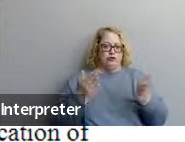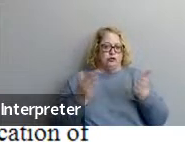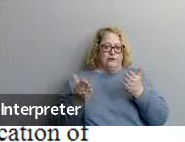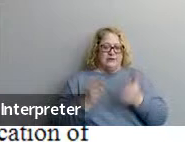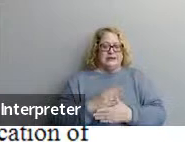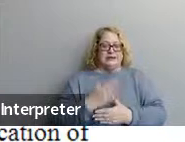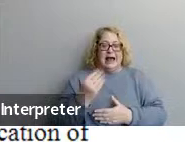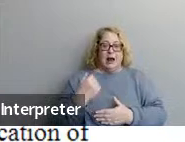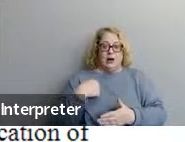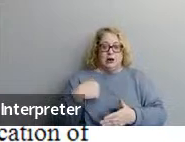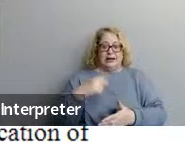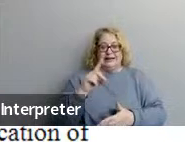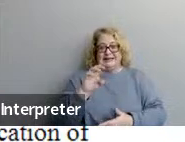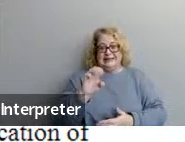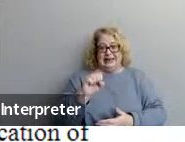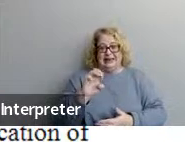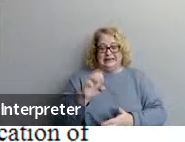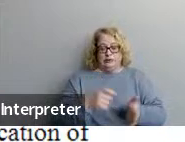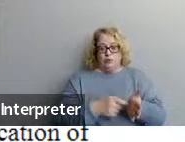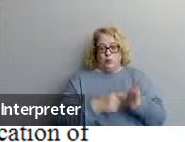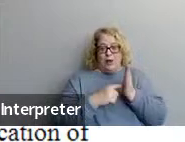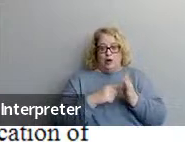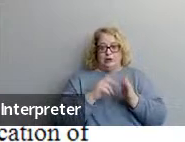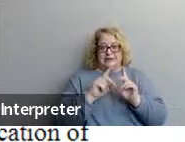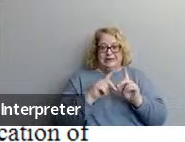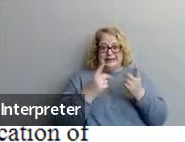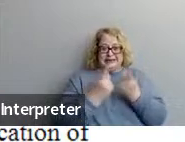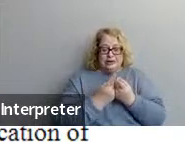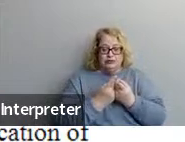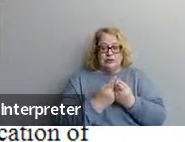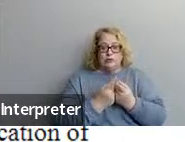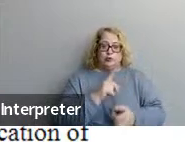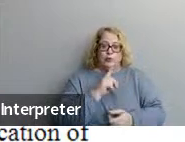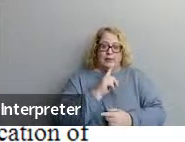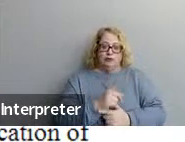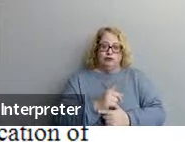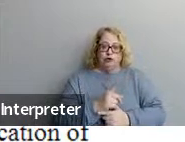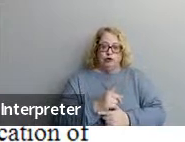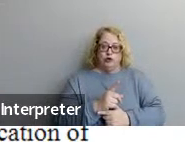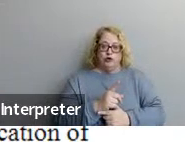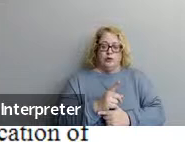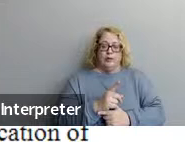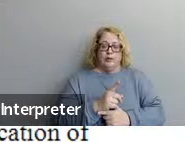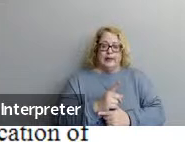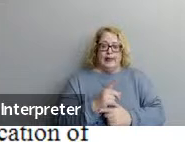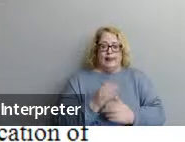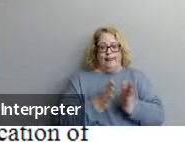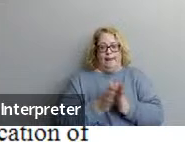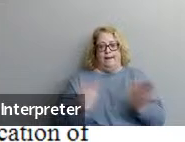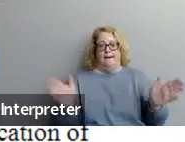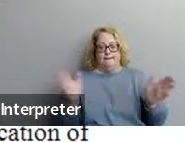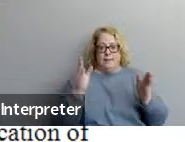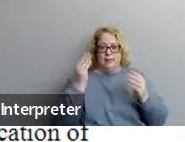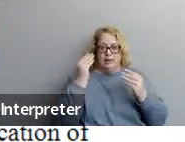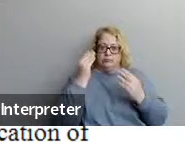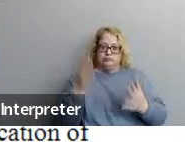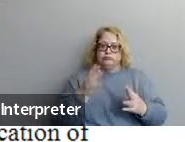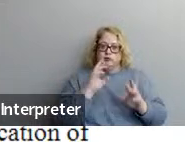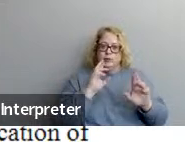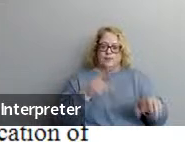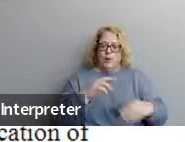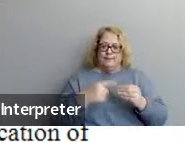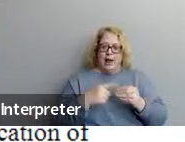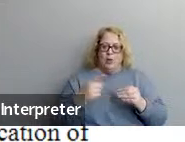we require, DESE requires districts to then ensure that they publicly report on those revisions,